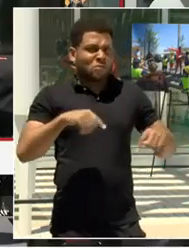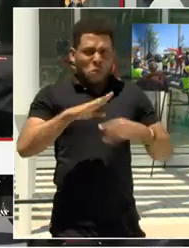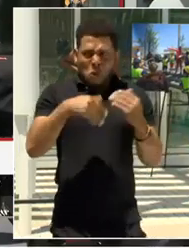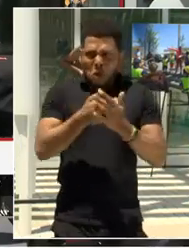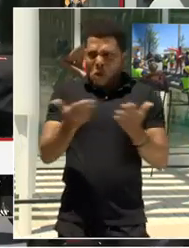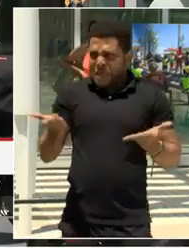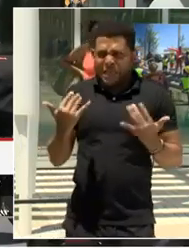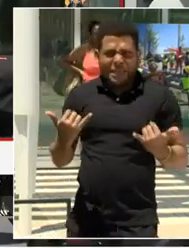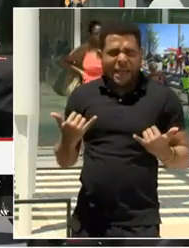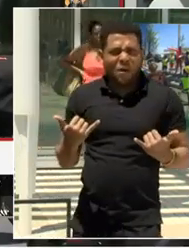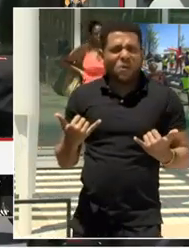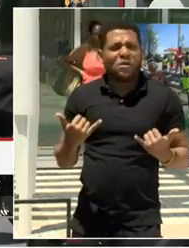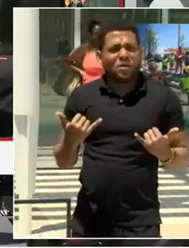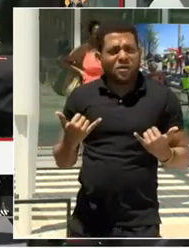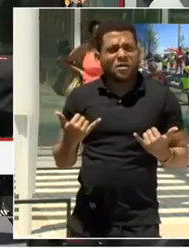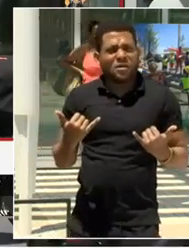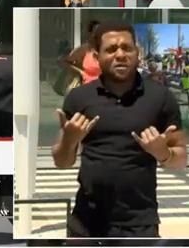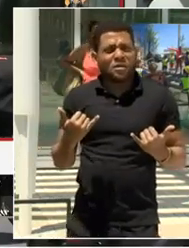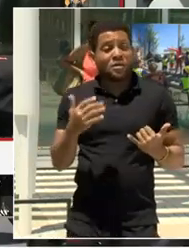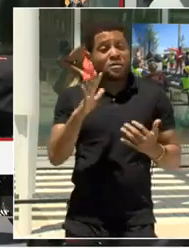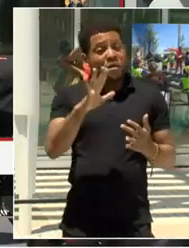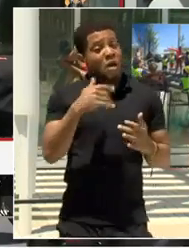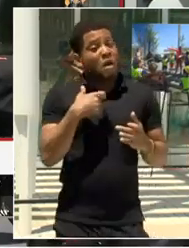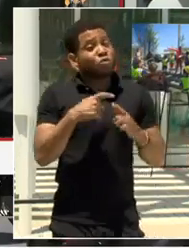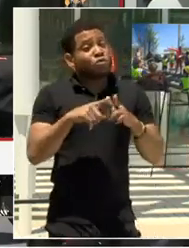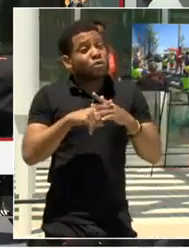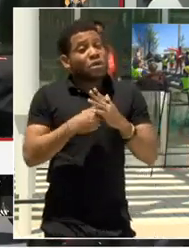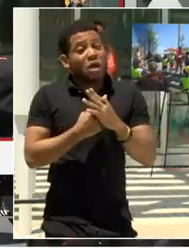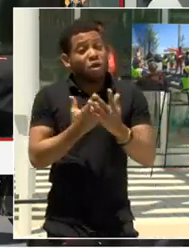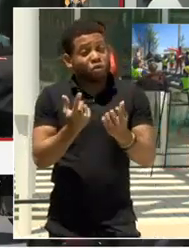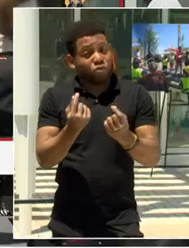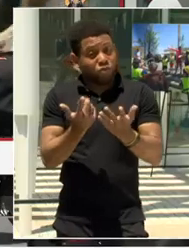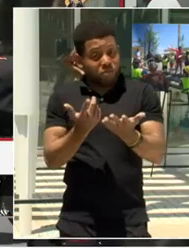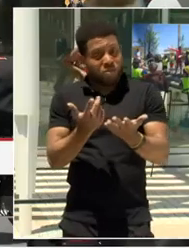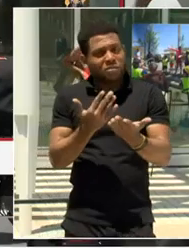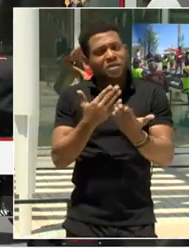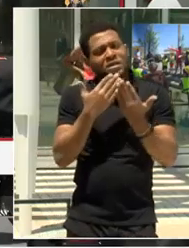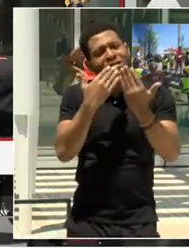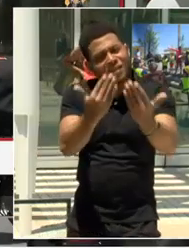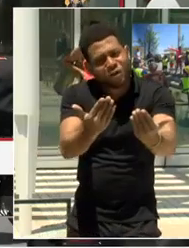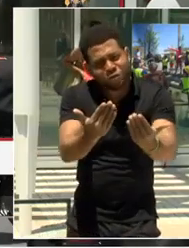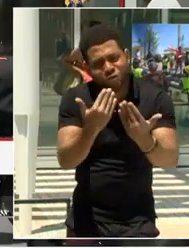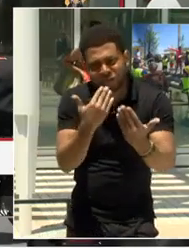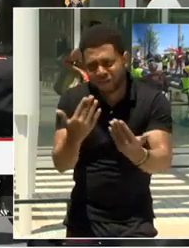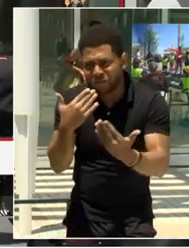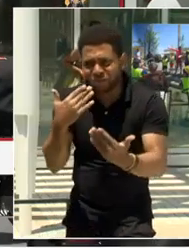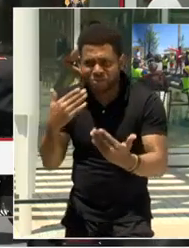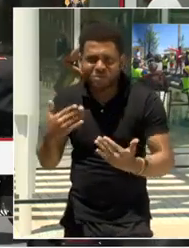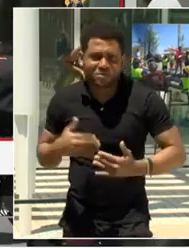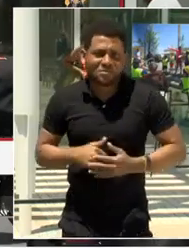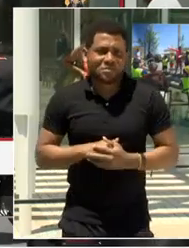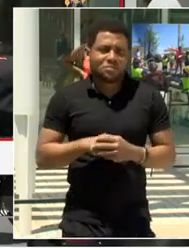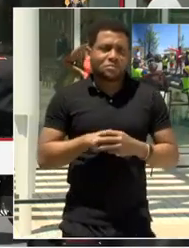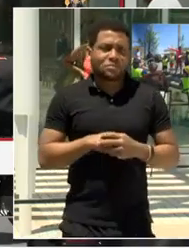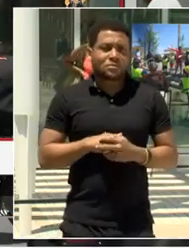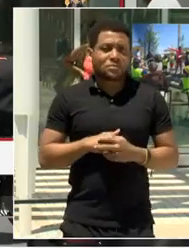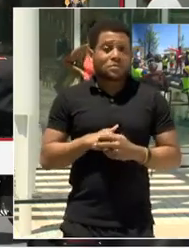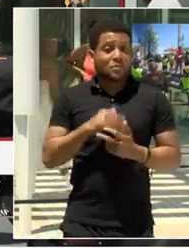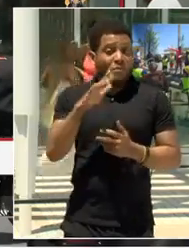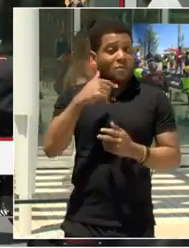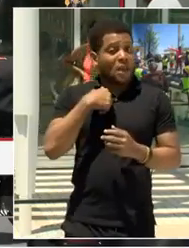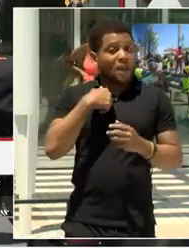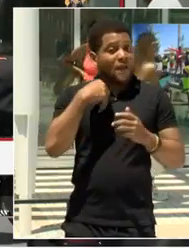I want to begin with some thanks. I want to thank, and I'm going to leave some folks off the list, so please forgive